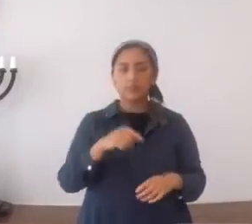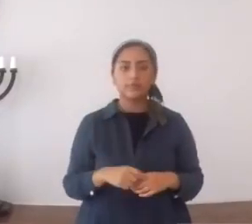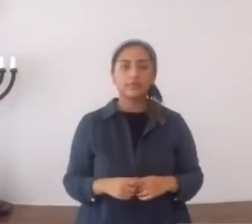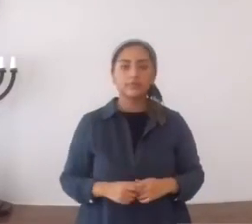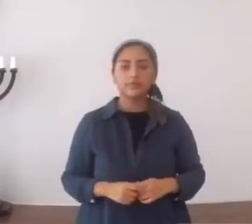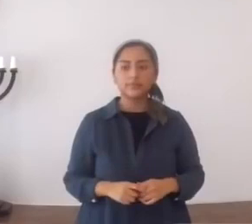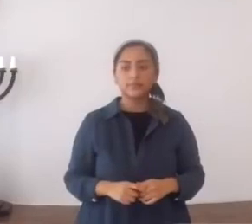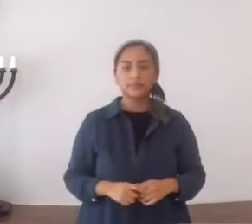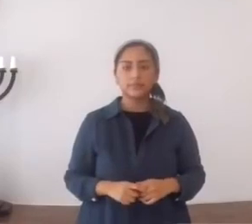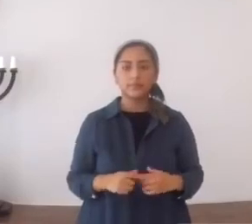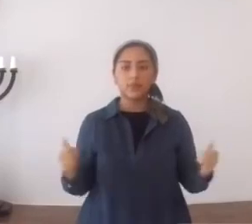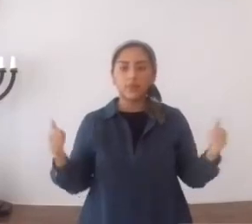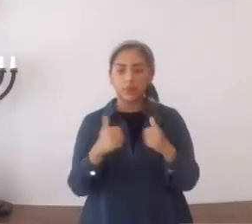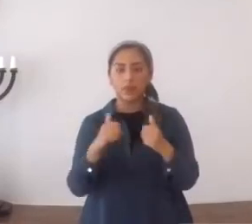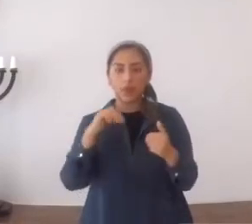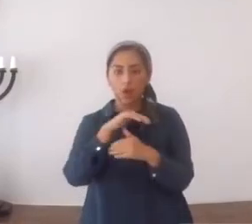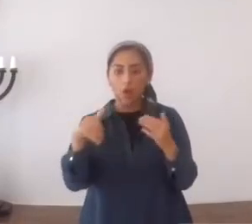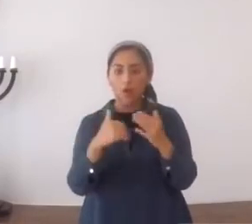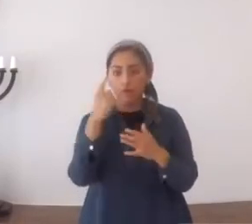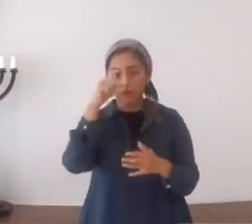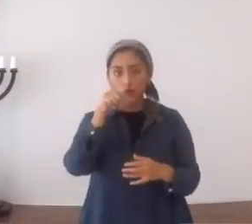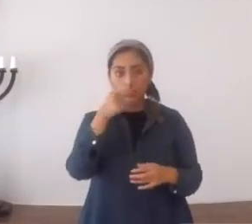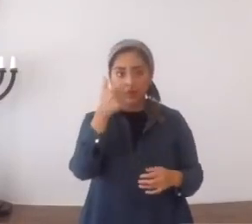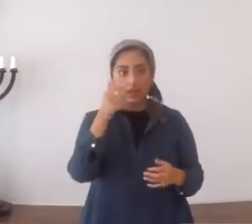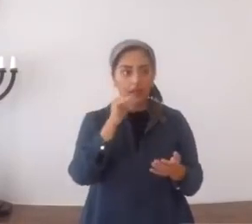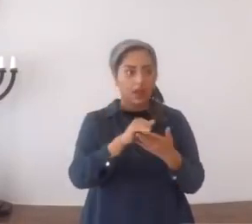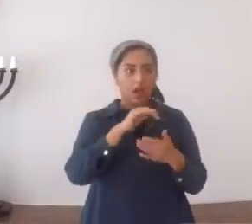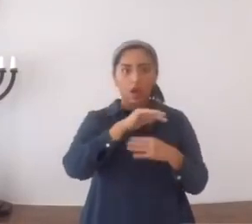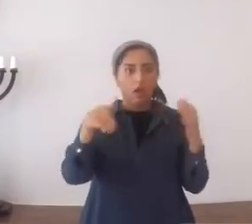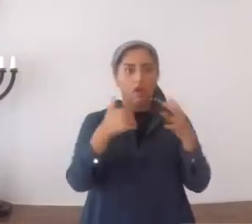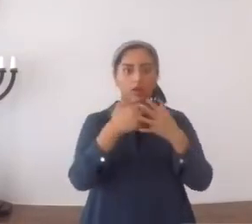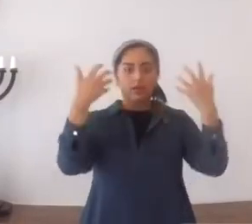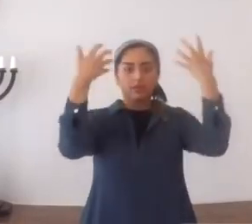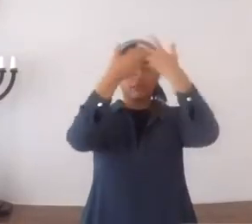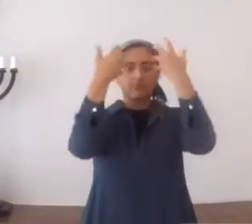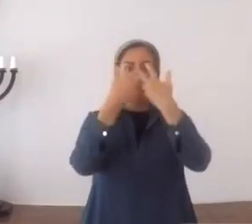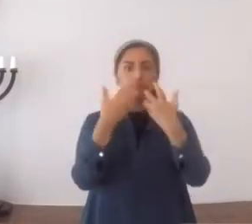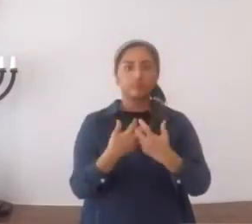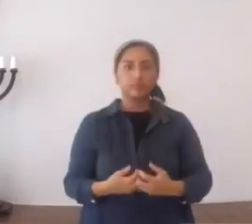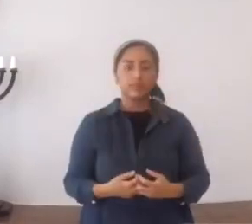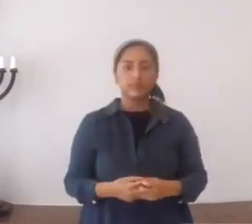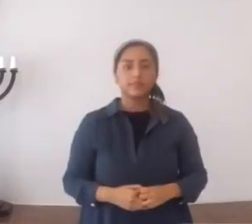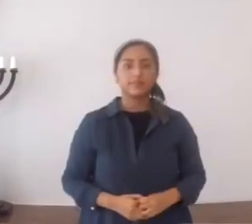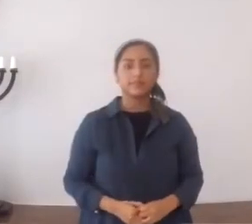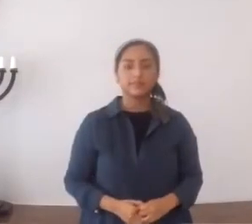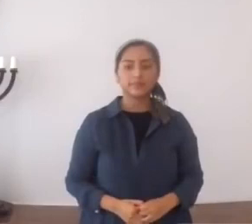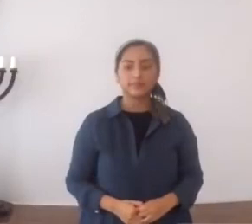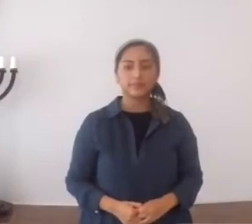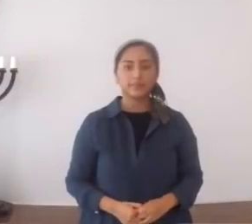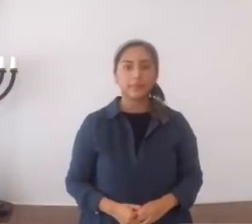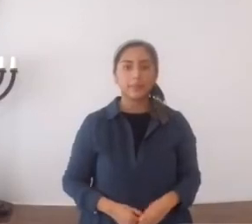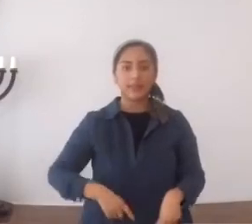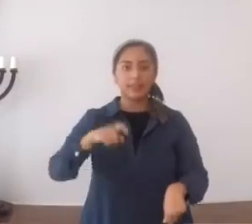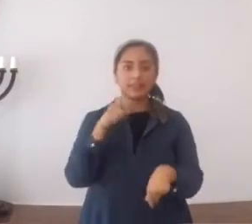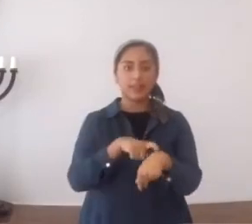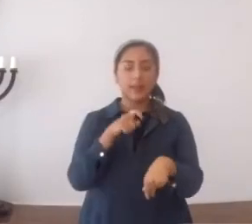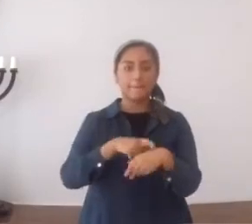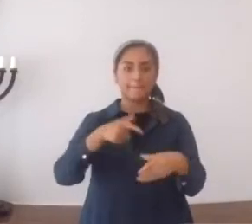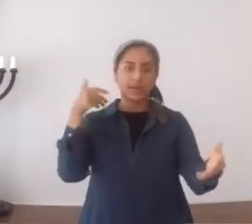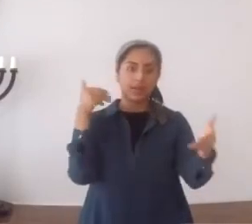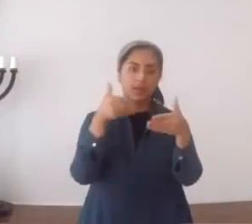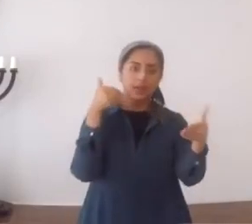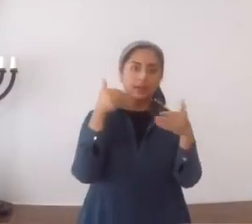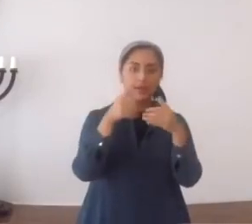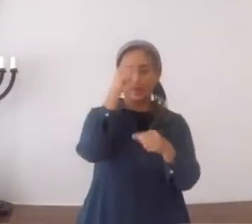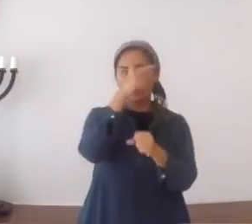the wildfires in Greece, junto I con wanted to todo put esto, them para que veas que todo ya va de la mano. with this so you can see that everything is getting Falta together. poco